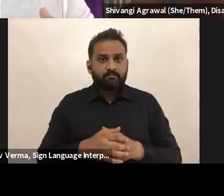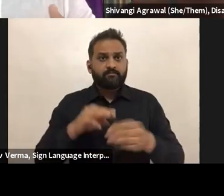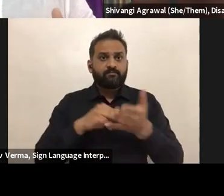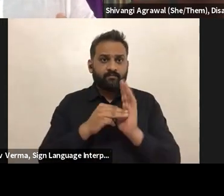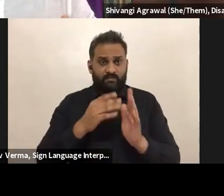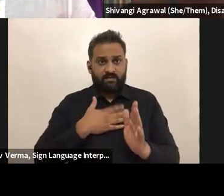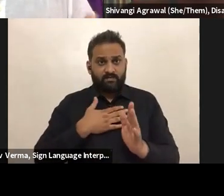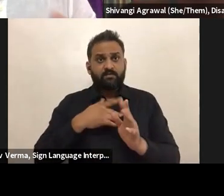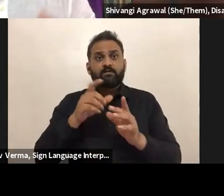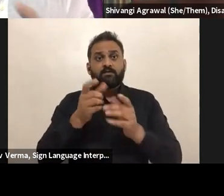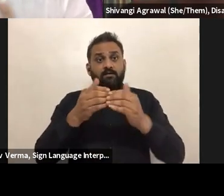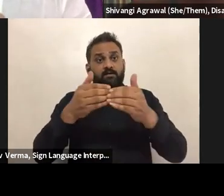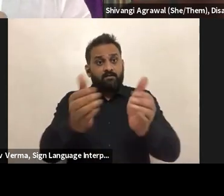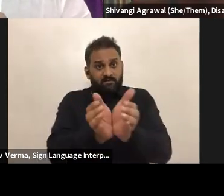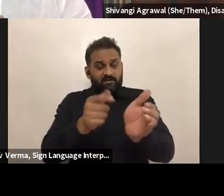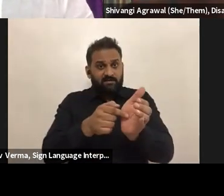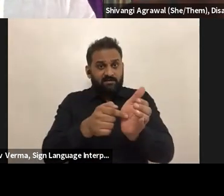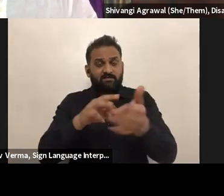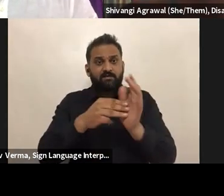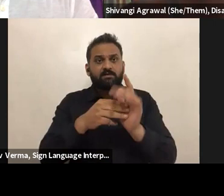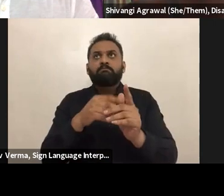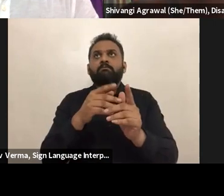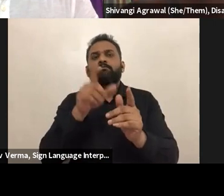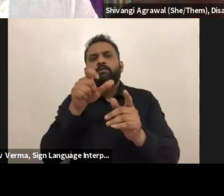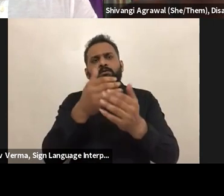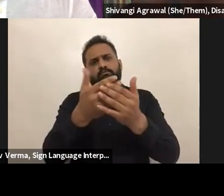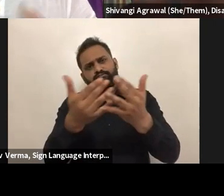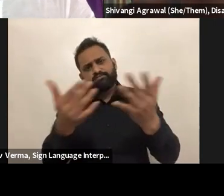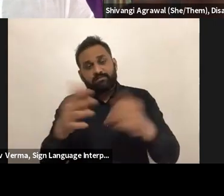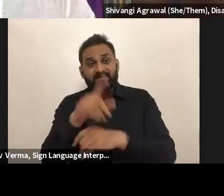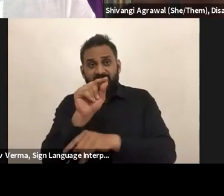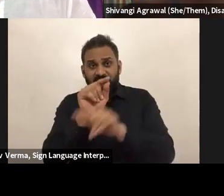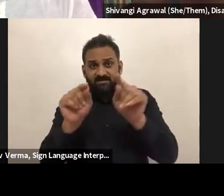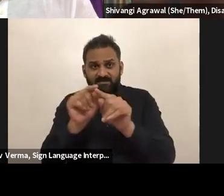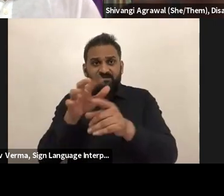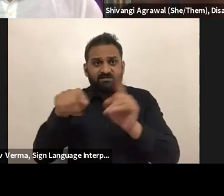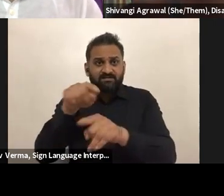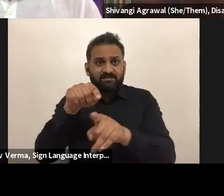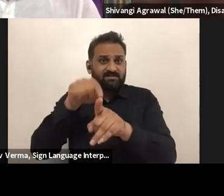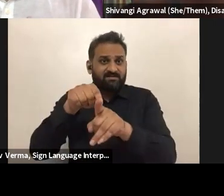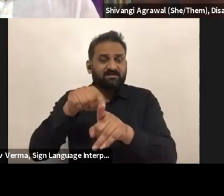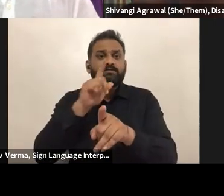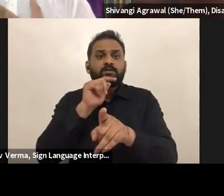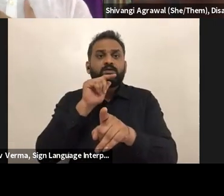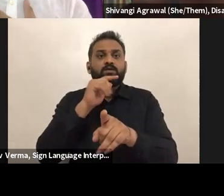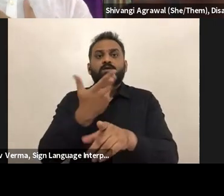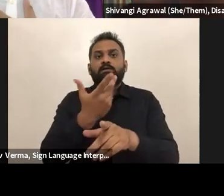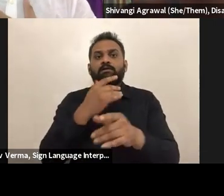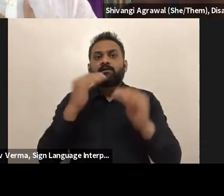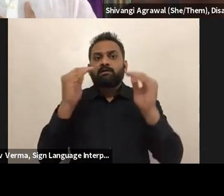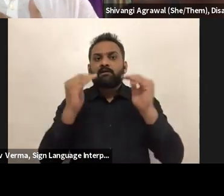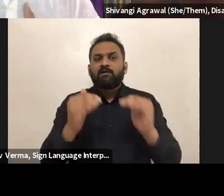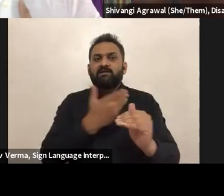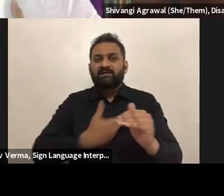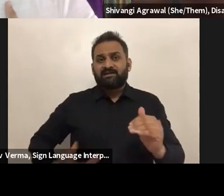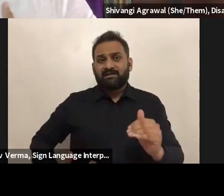from the community. The allies are only 10%. The only person who is from a low caste background is me.